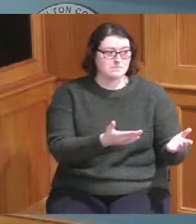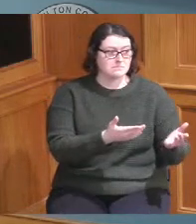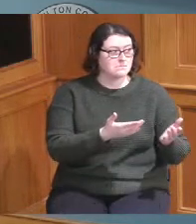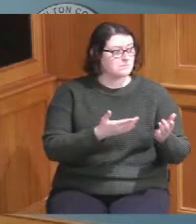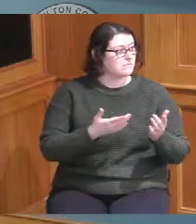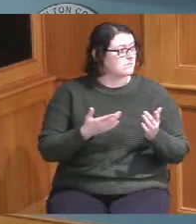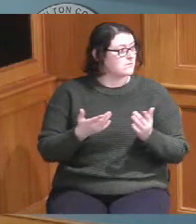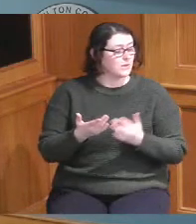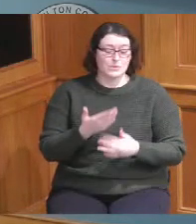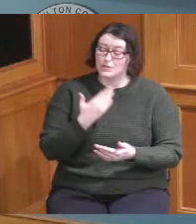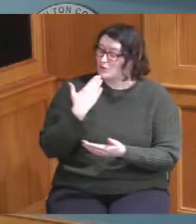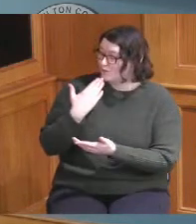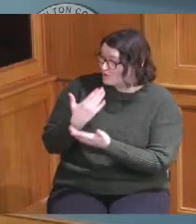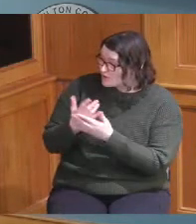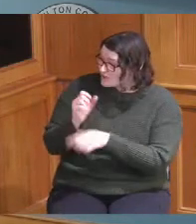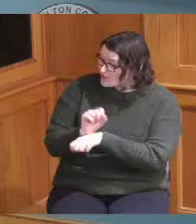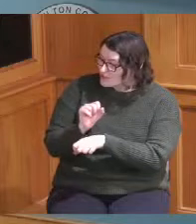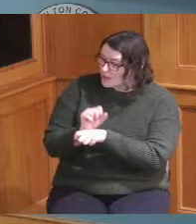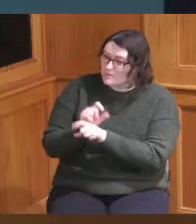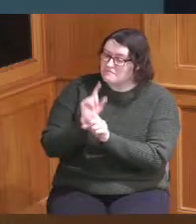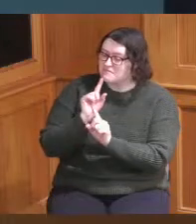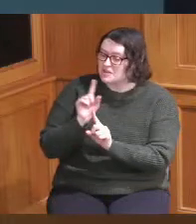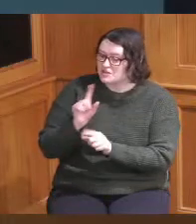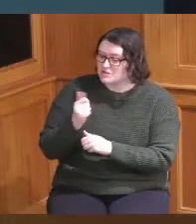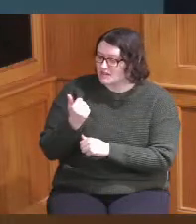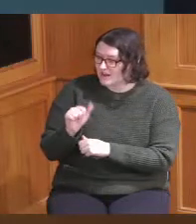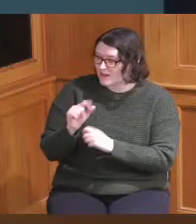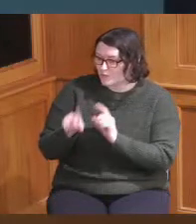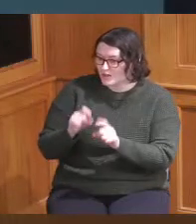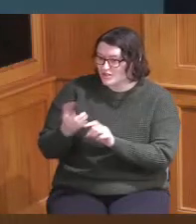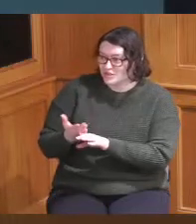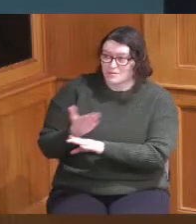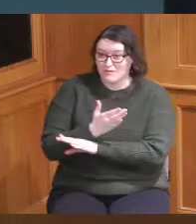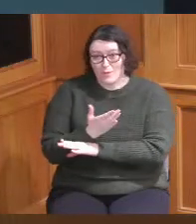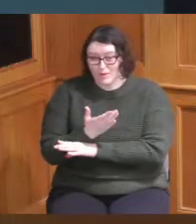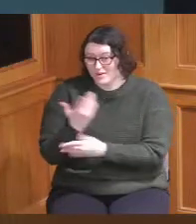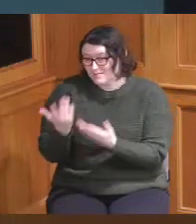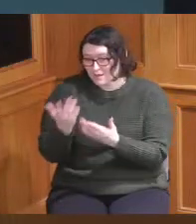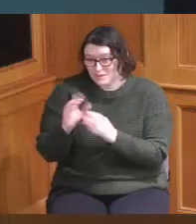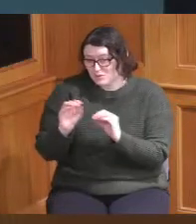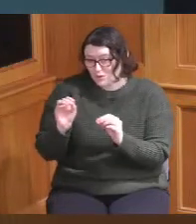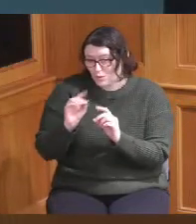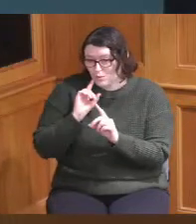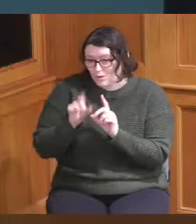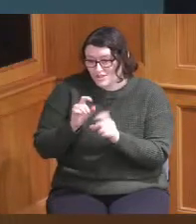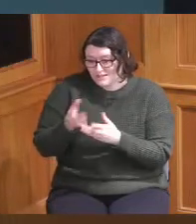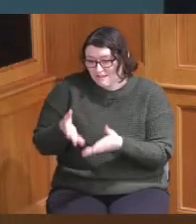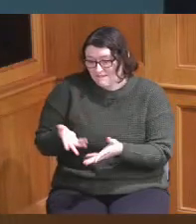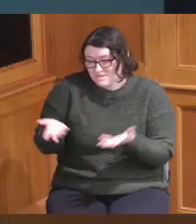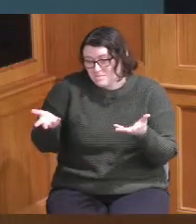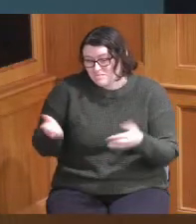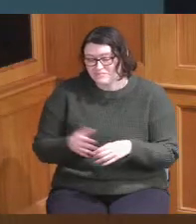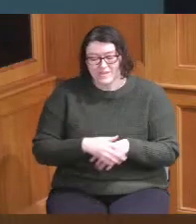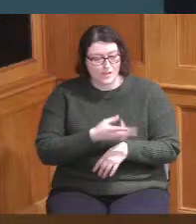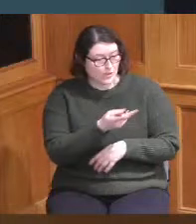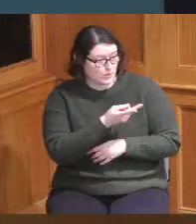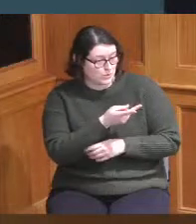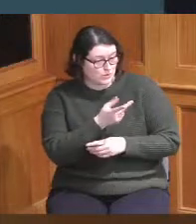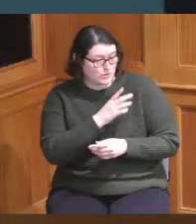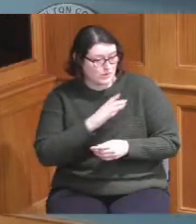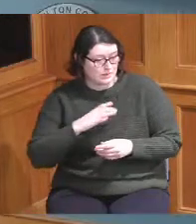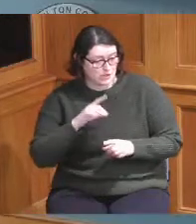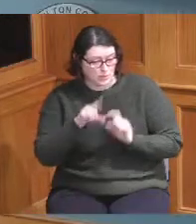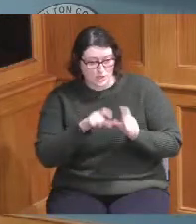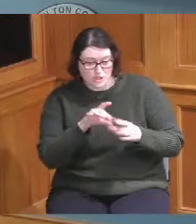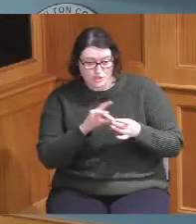Done a fine job of answering all the questions prior to the public hearing, I suppose. Commissioners, any questions or comments? Just